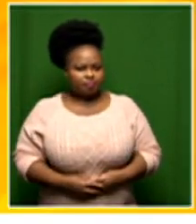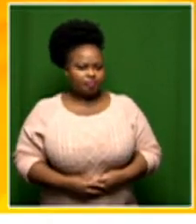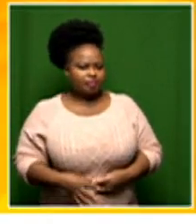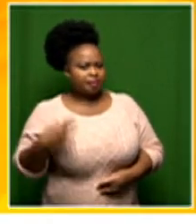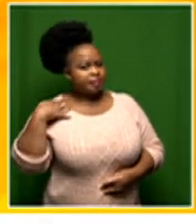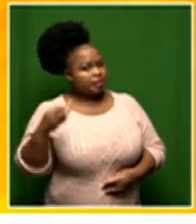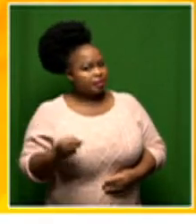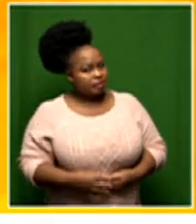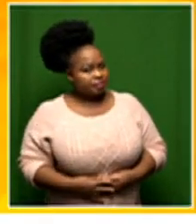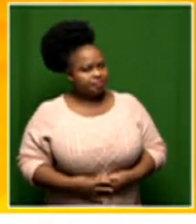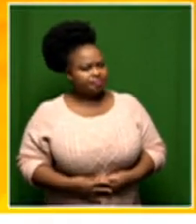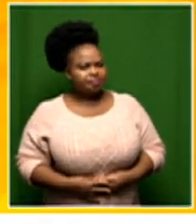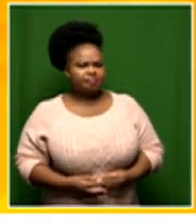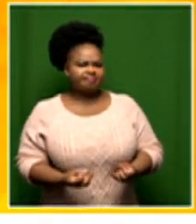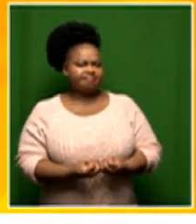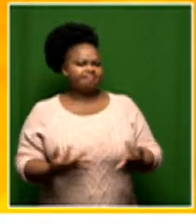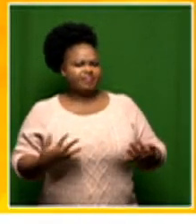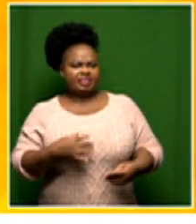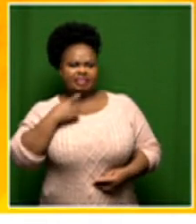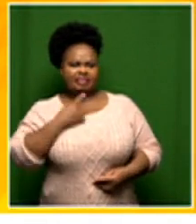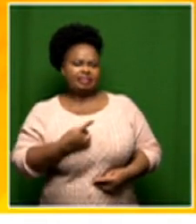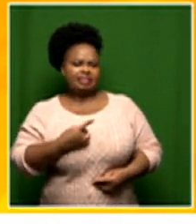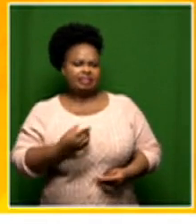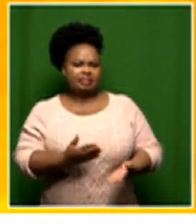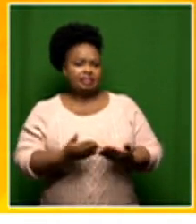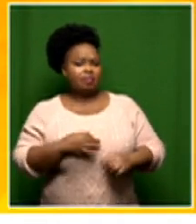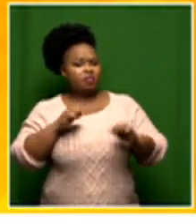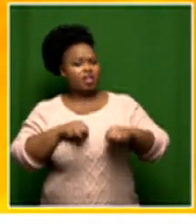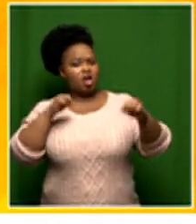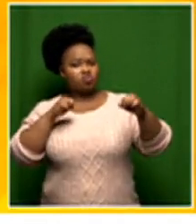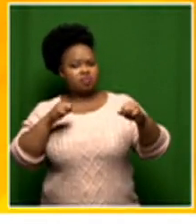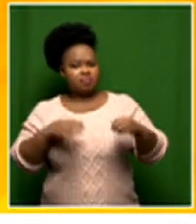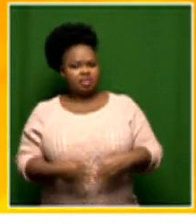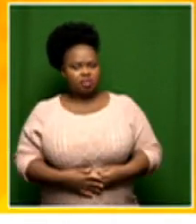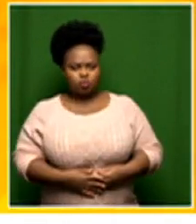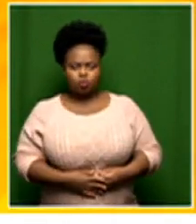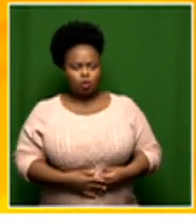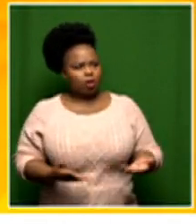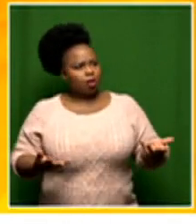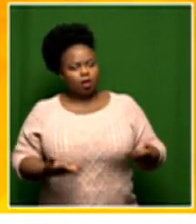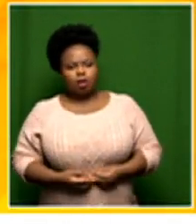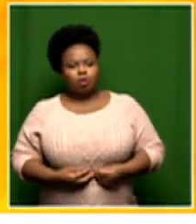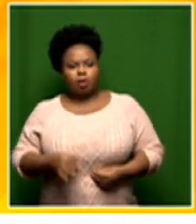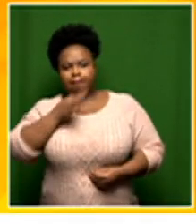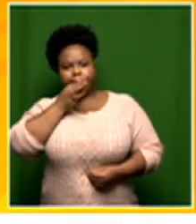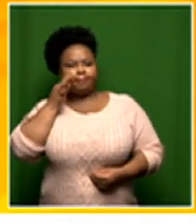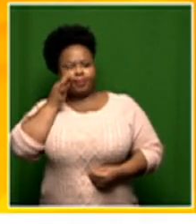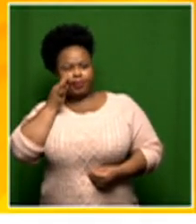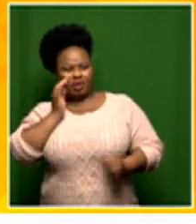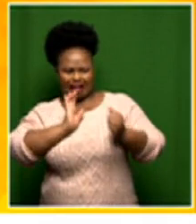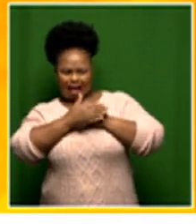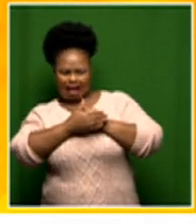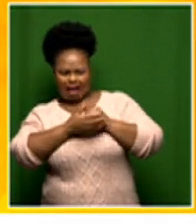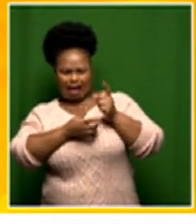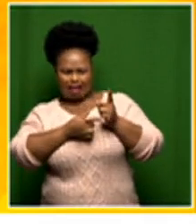skeptics have said that these non-disclosure agreements are just hogwash, because what is it exactly